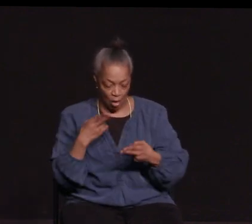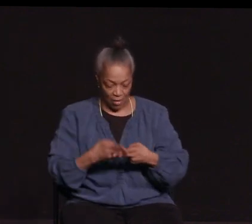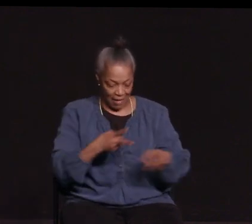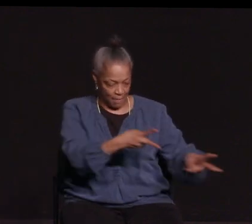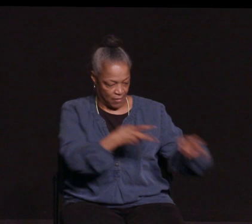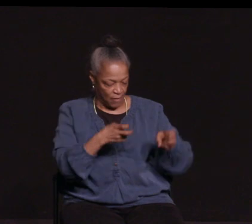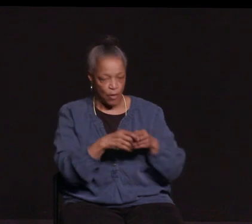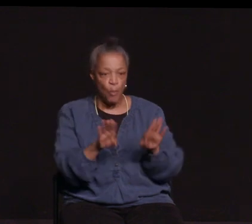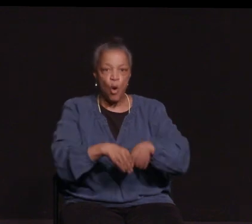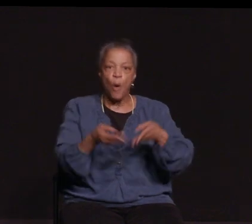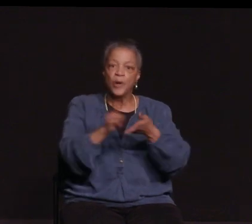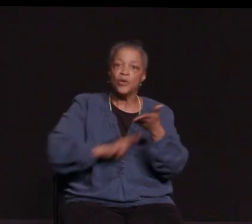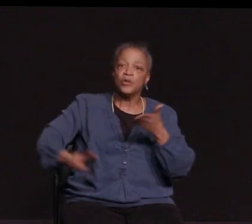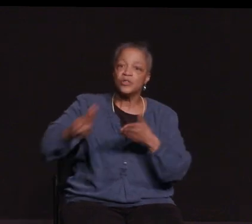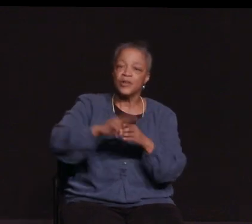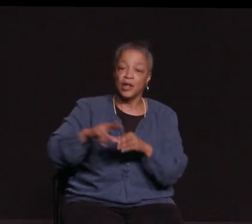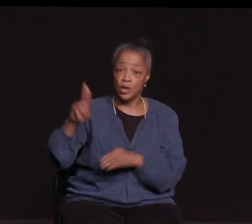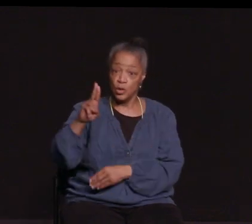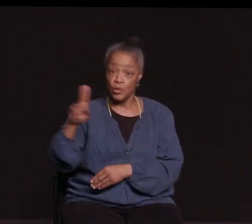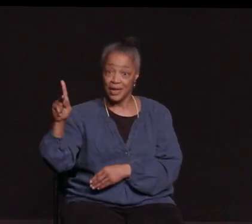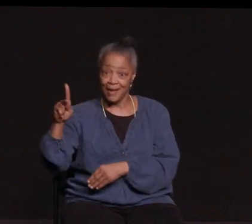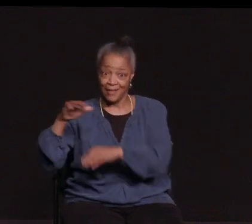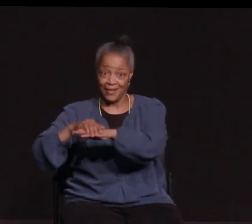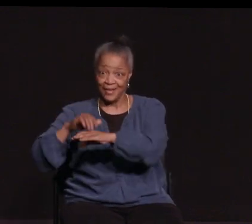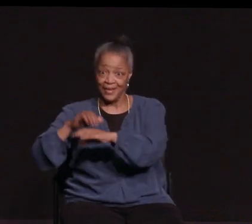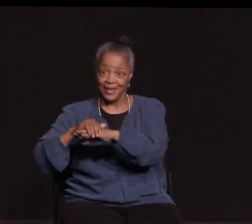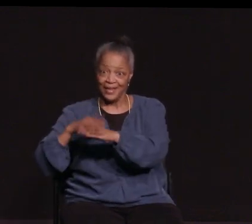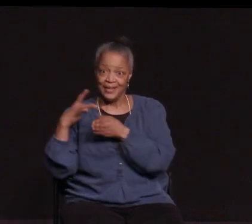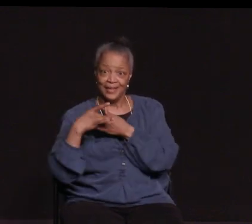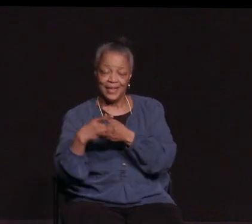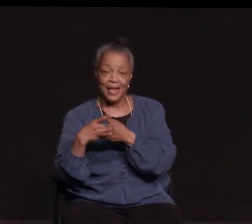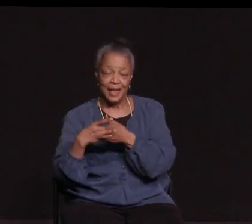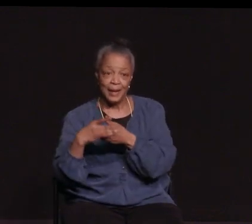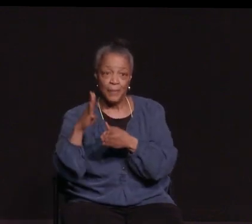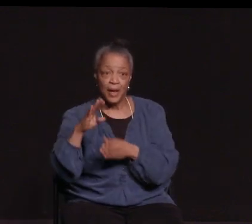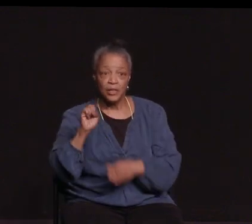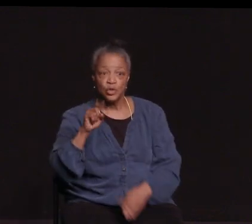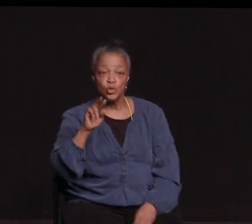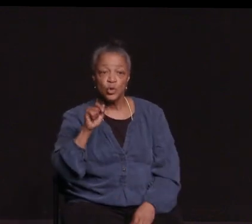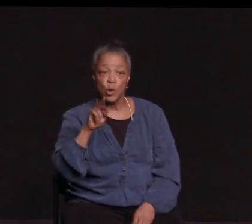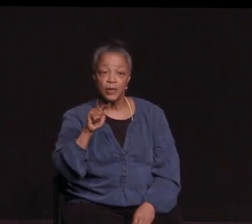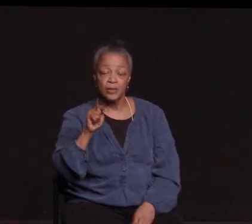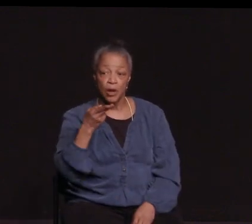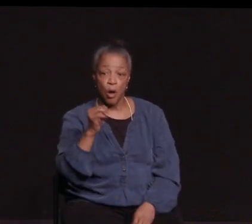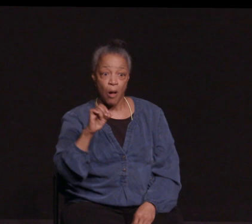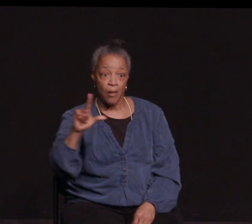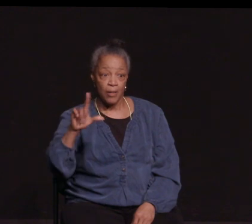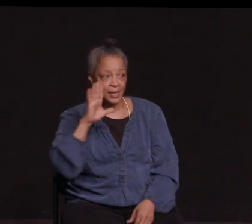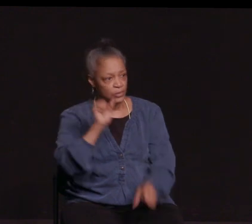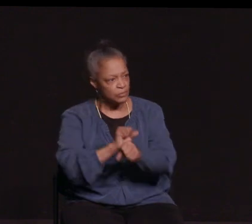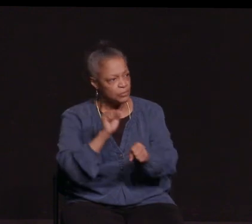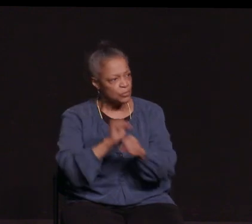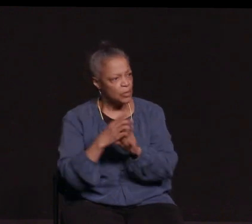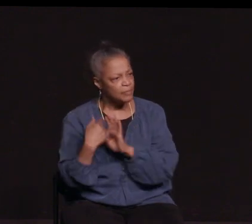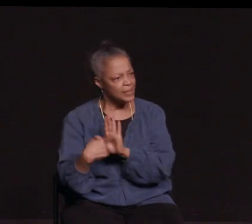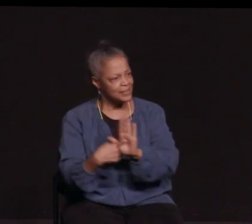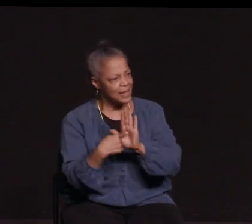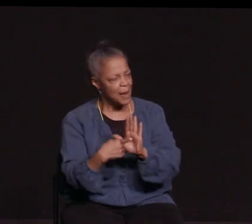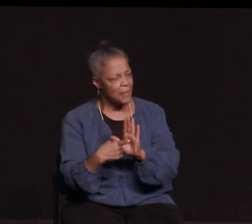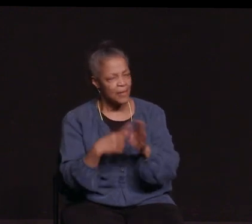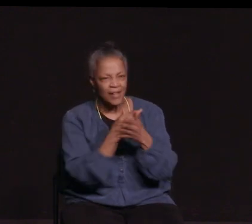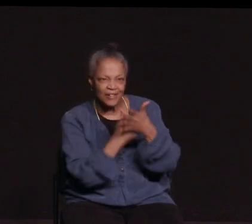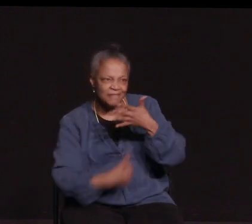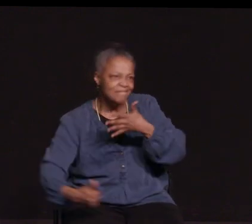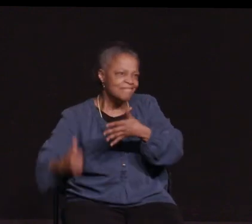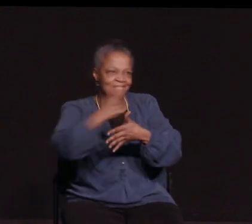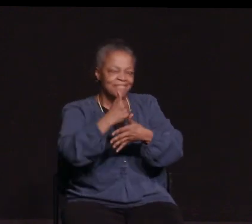Open University in the UK, spearheaded by Stuart Hall, whose work provides an example of the pinnacle